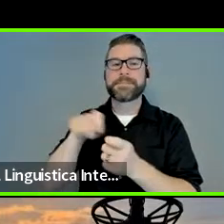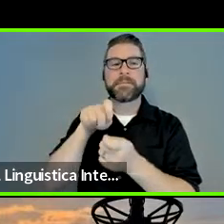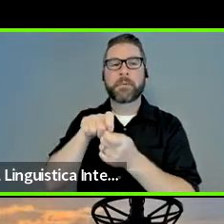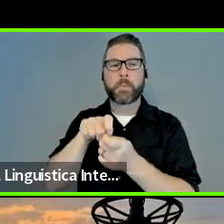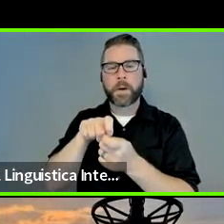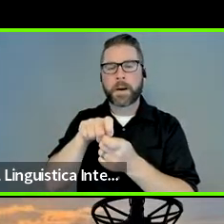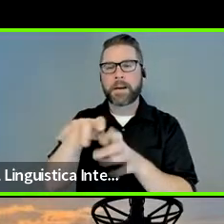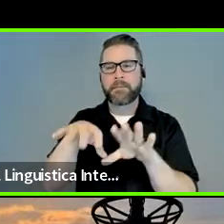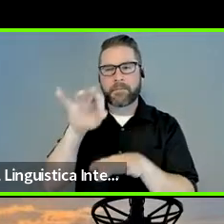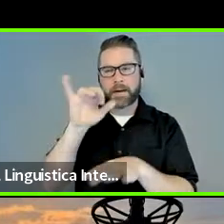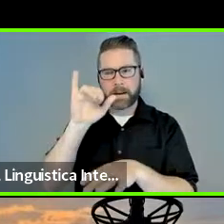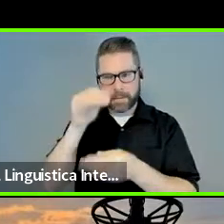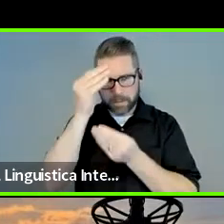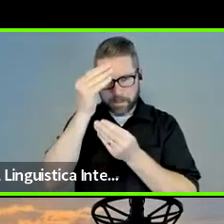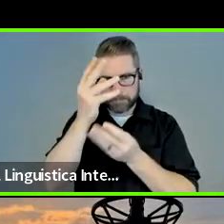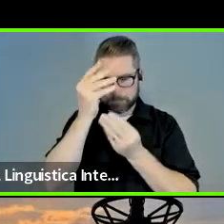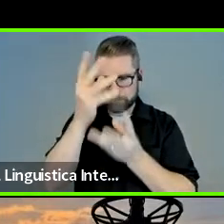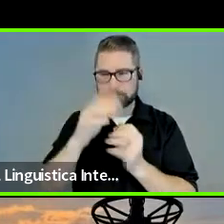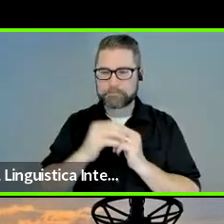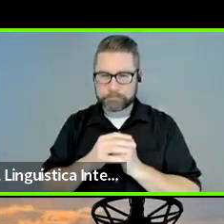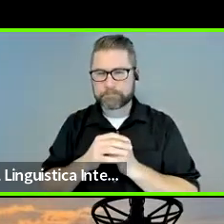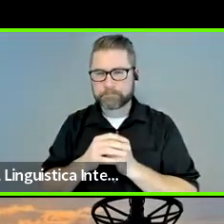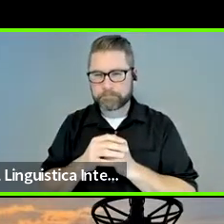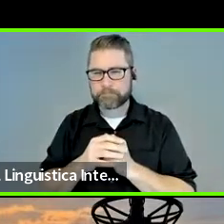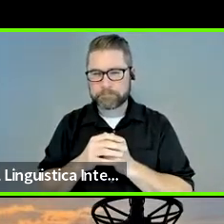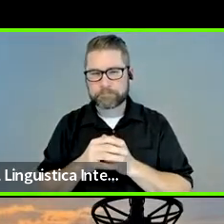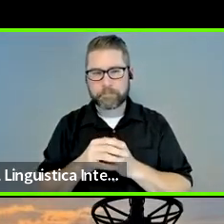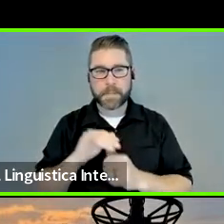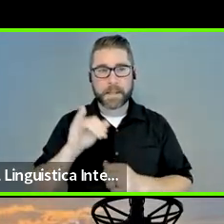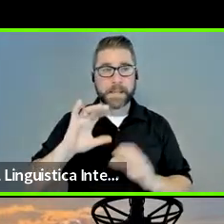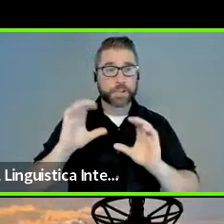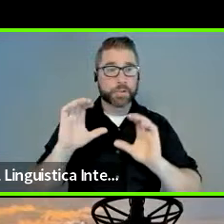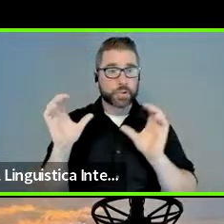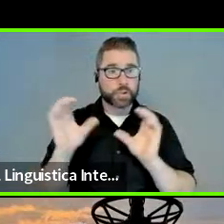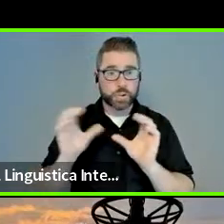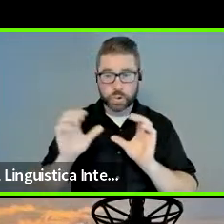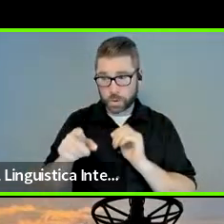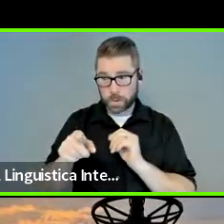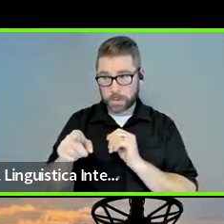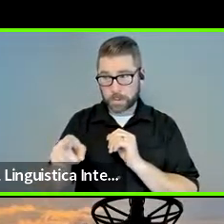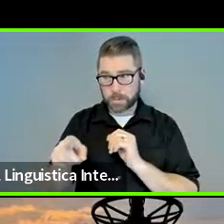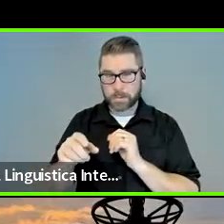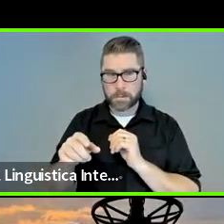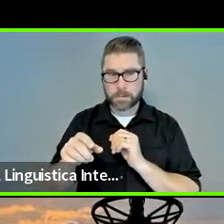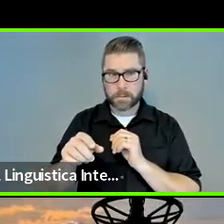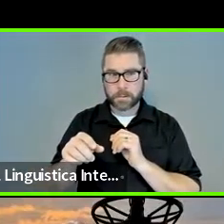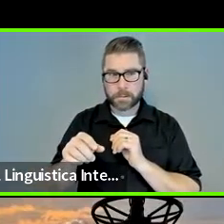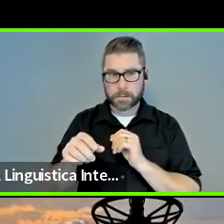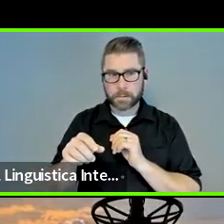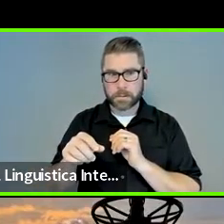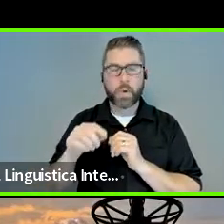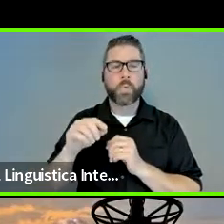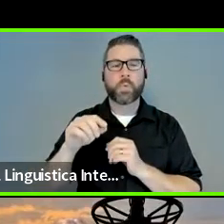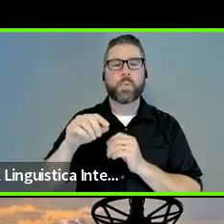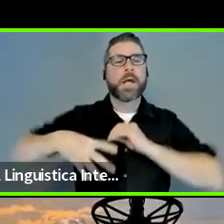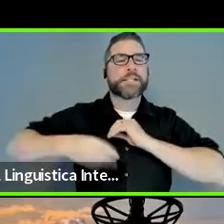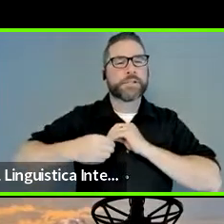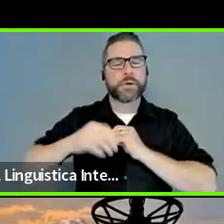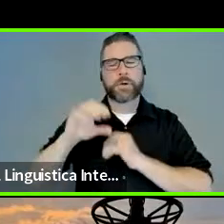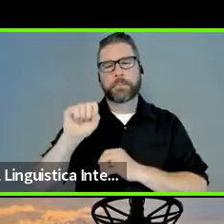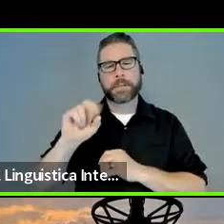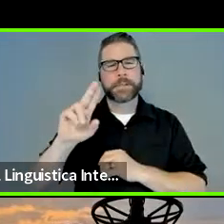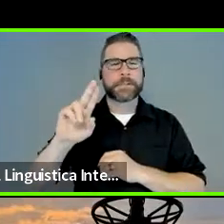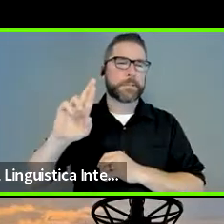And so as part of the SERP is one of the appendixes in the SERP. The source apportionment